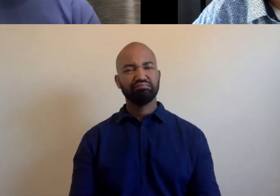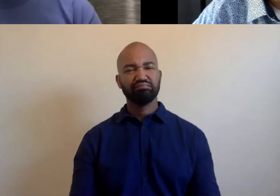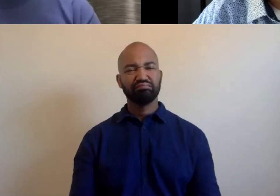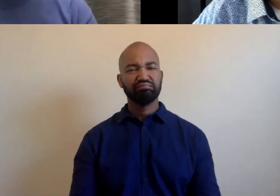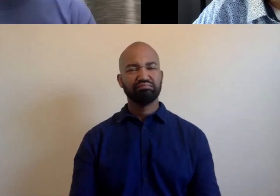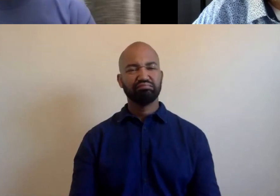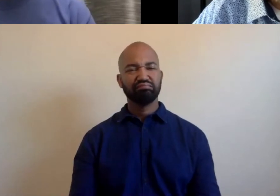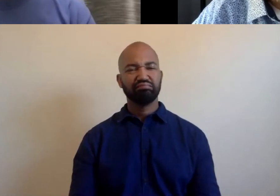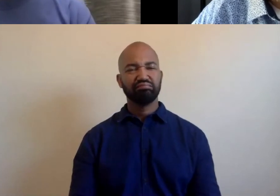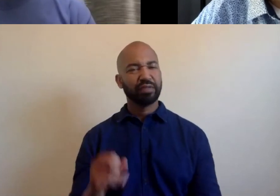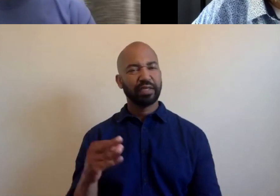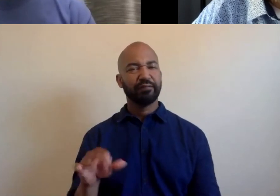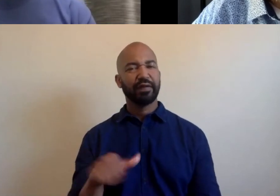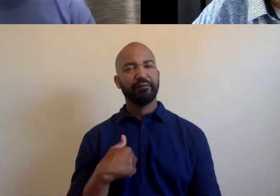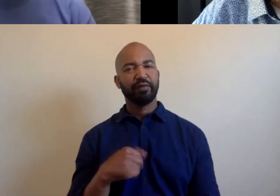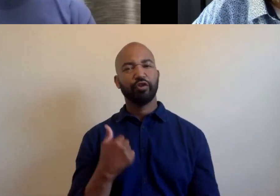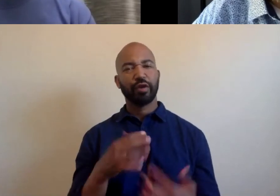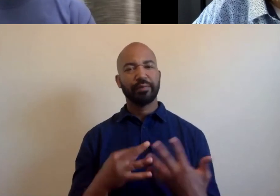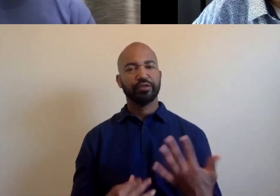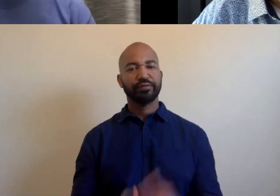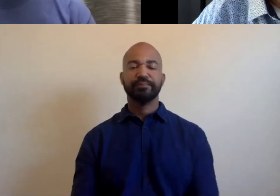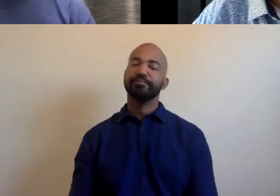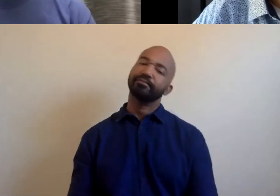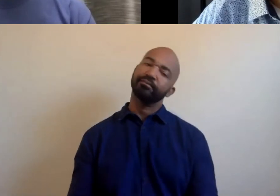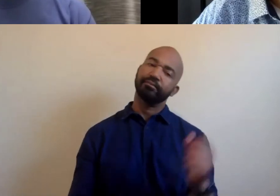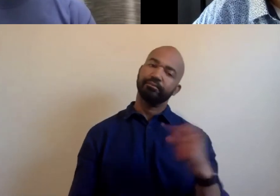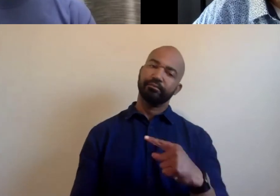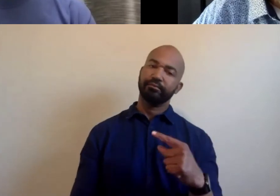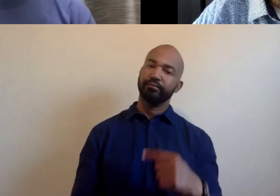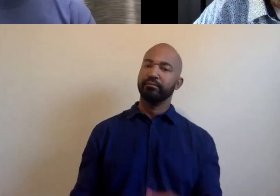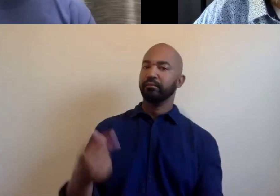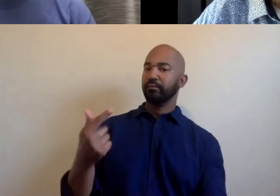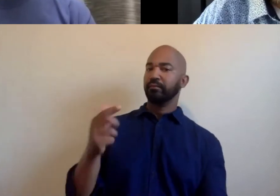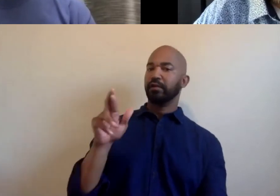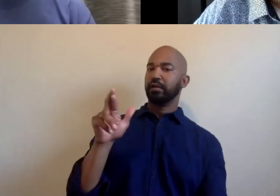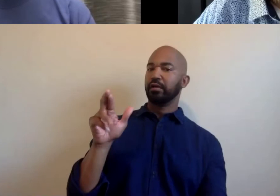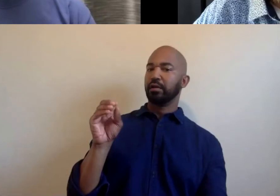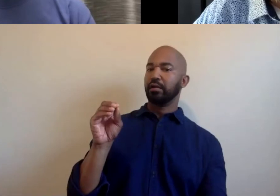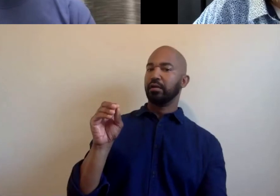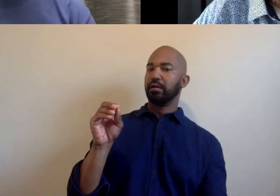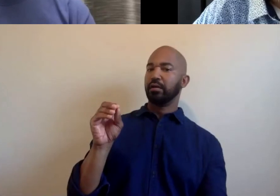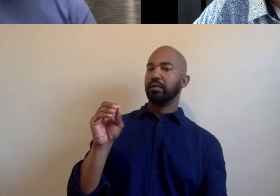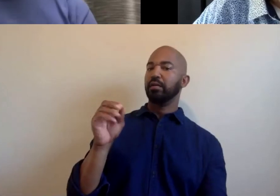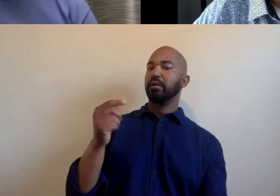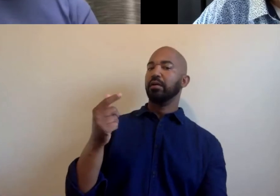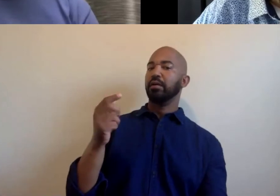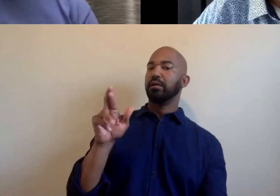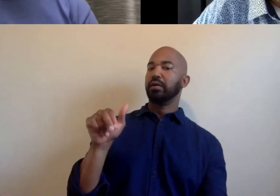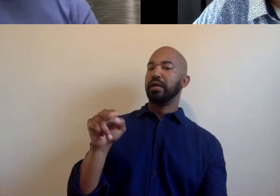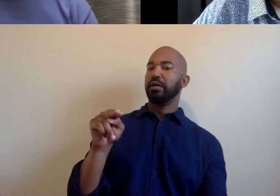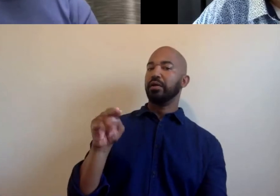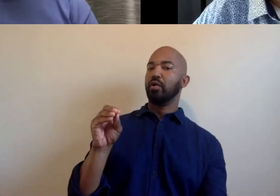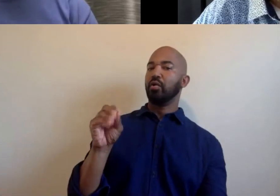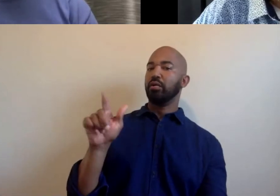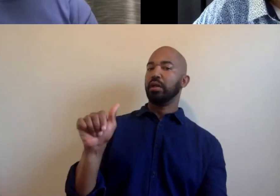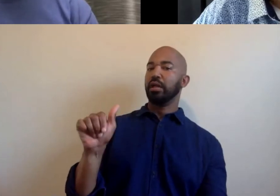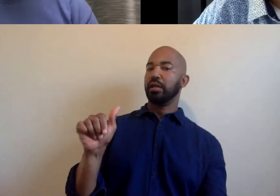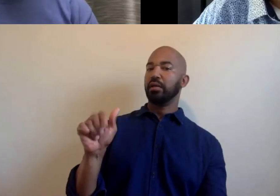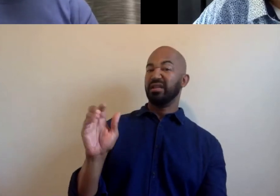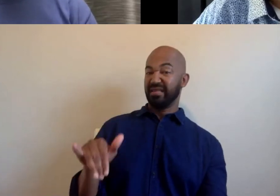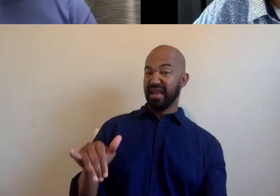other options out there. What do you think about granola bars or nuts as a non-perishable, non-prepared